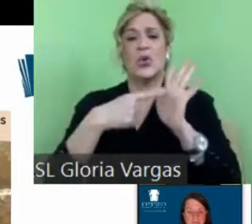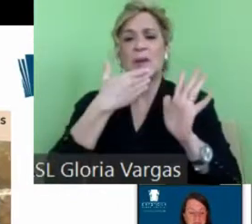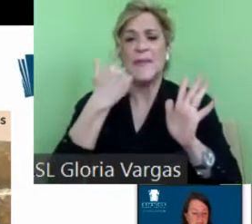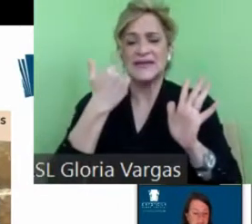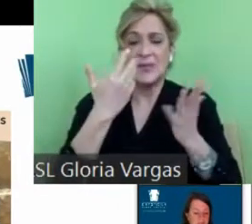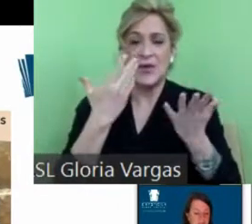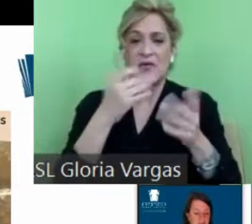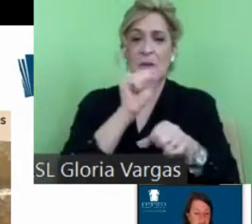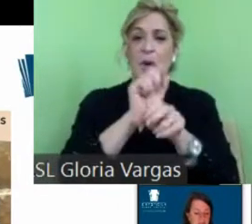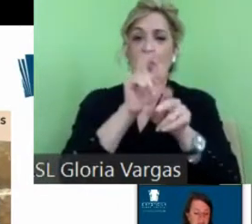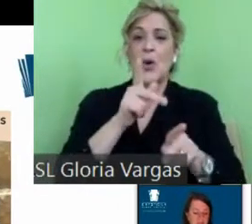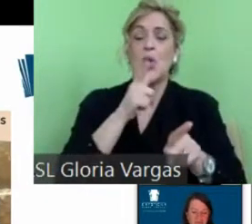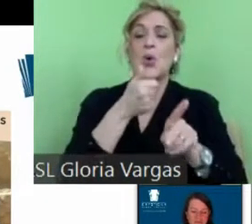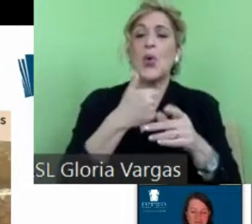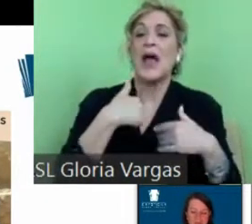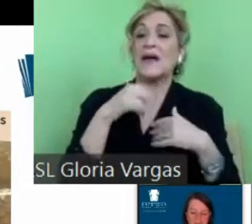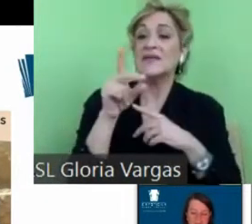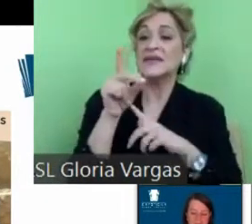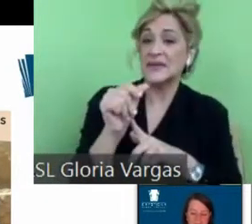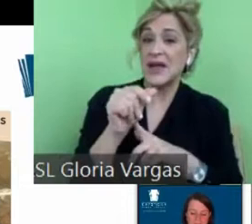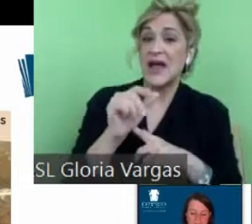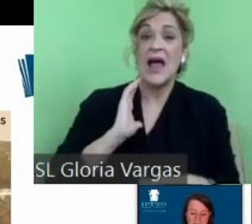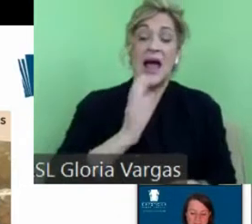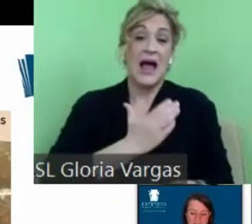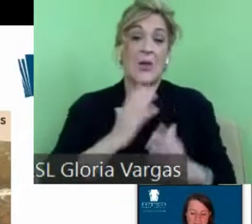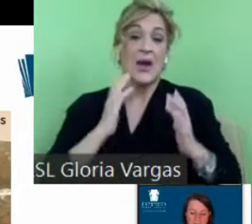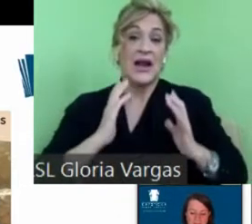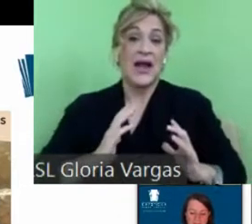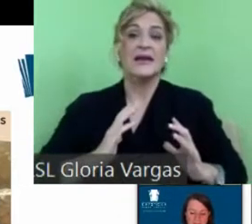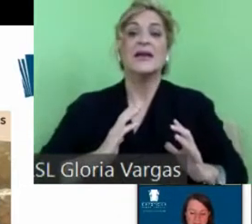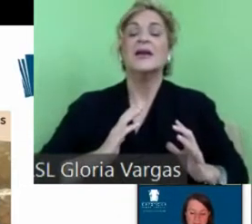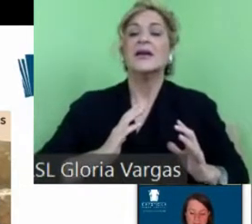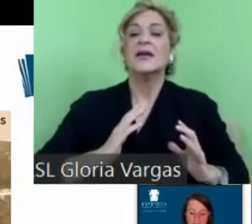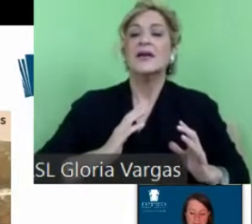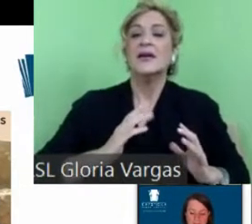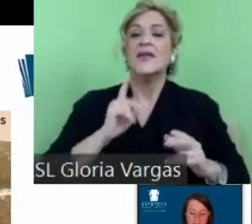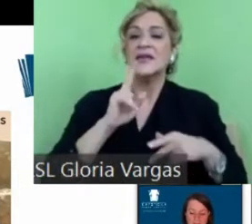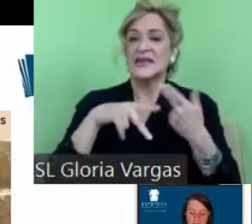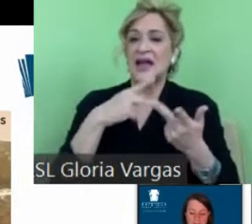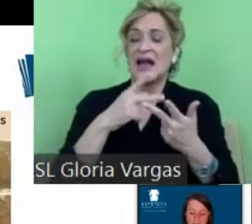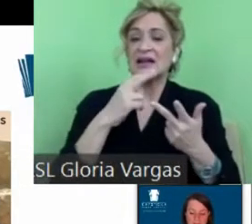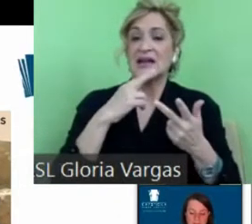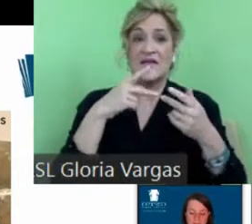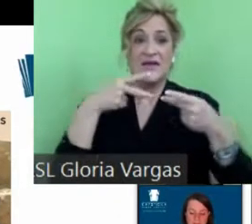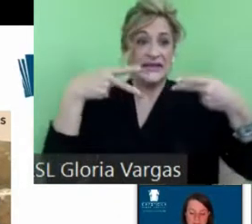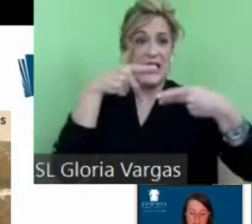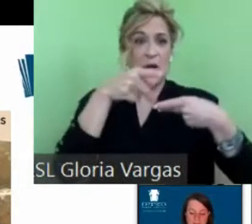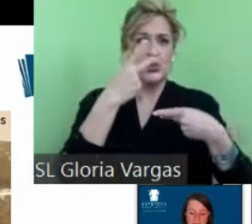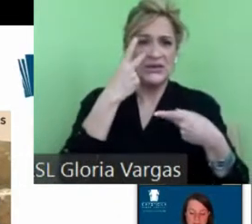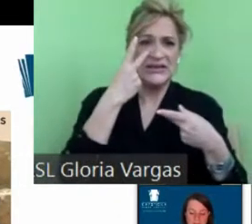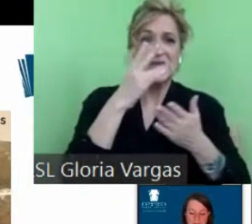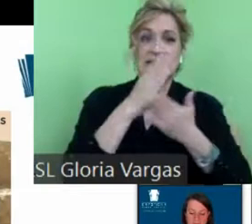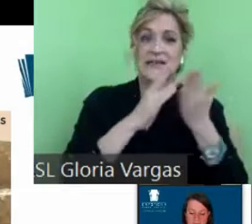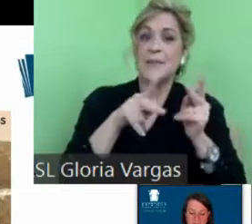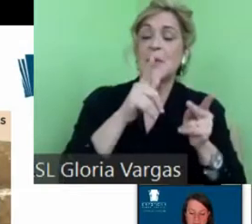employed persons with disabilities. Our current slide, this current slide, you can see some posters, part